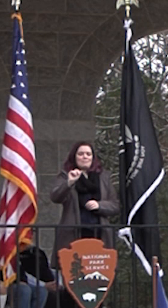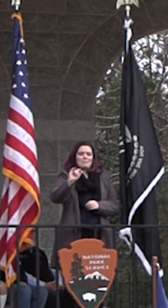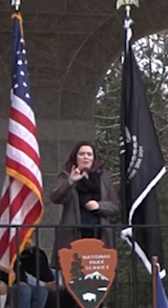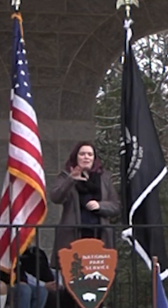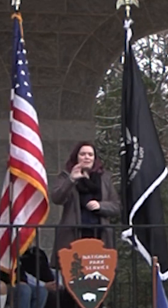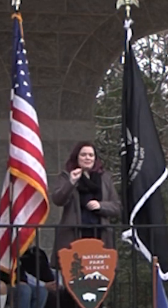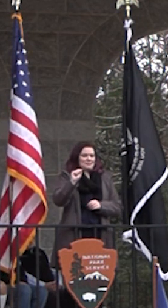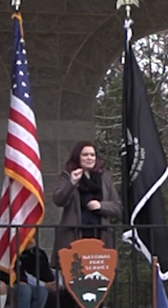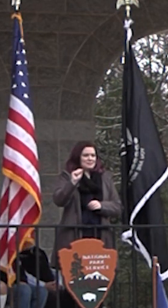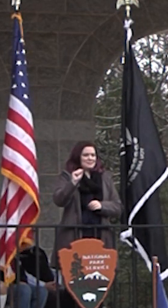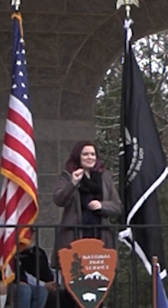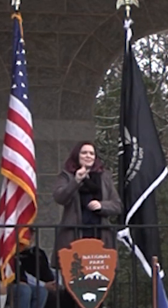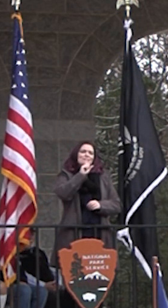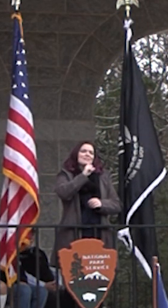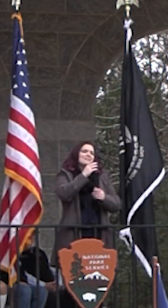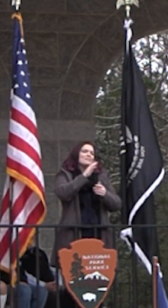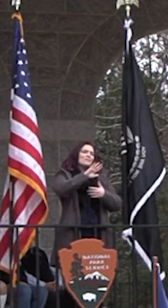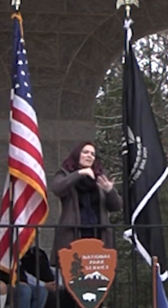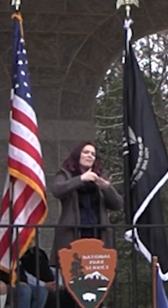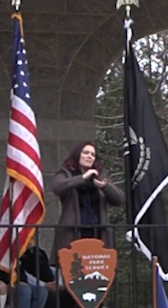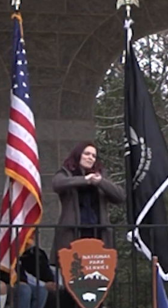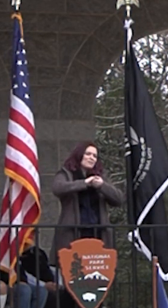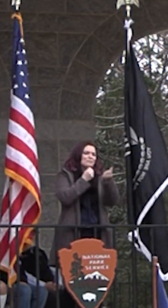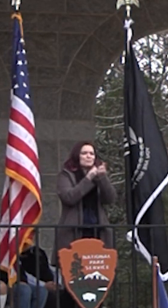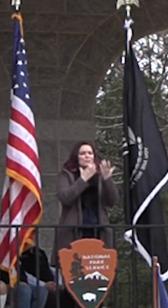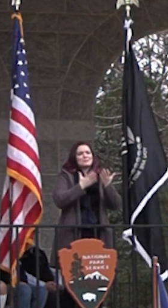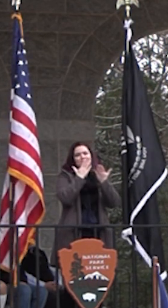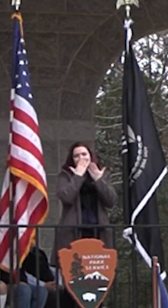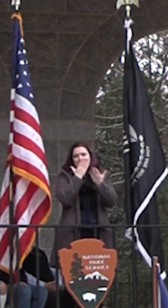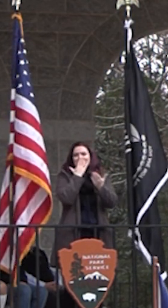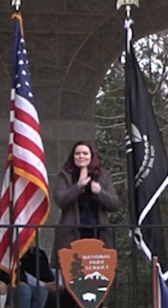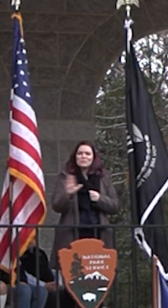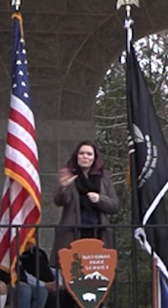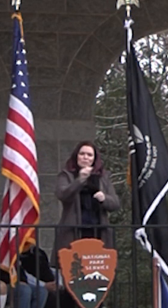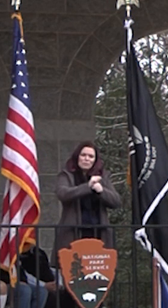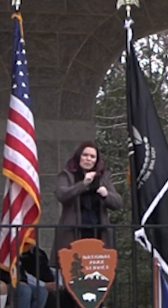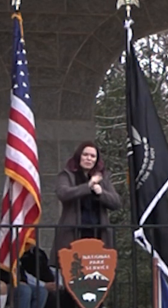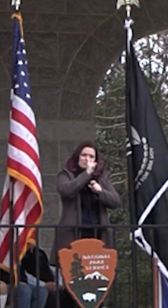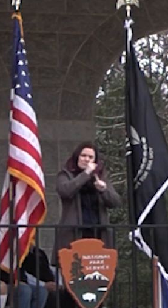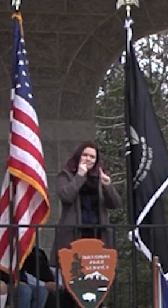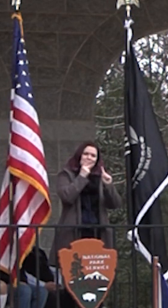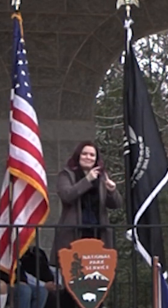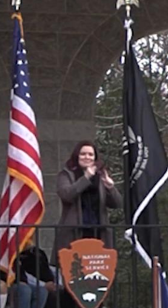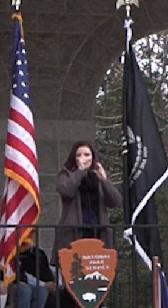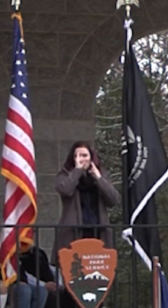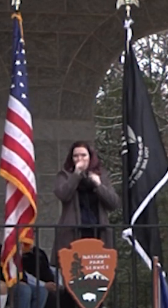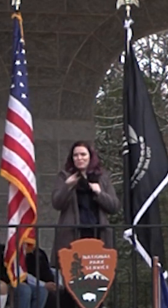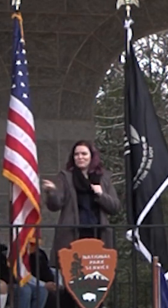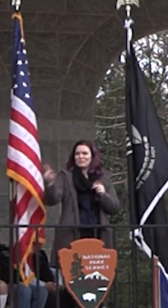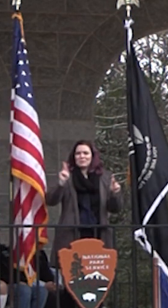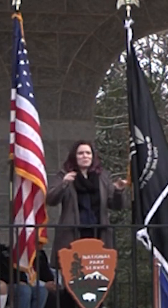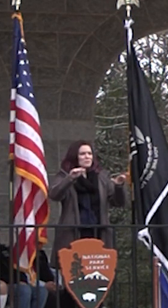We're extremely grateful for all our partners and supporters. Your extraordinary efforts and determination to honor those buried